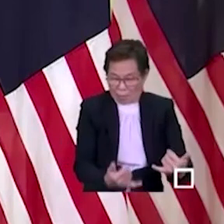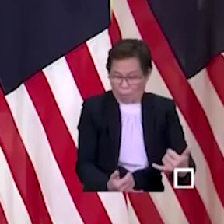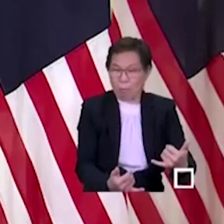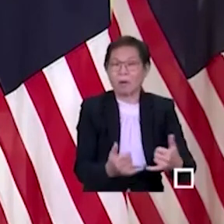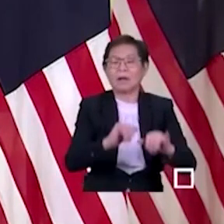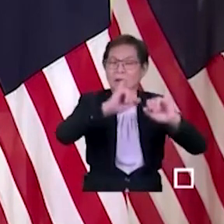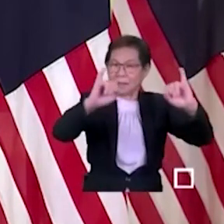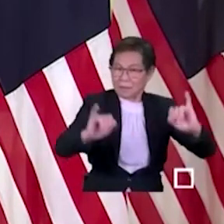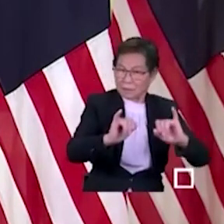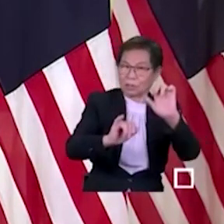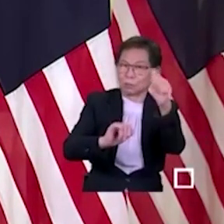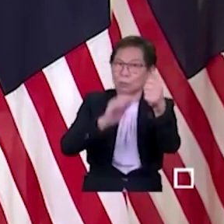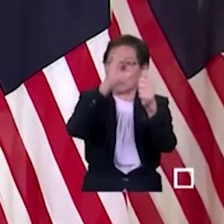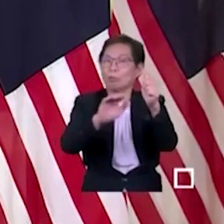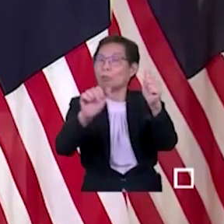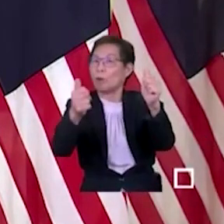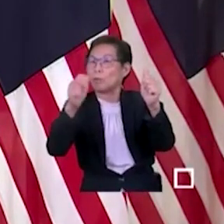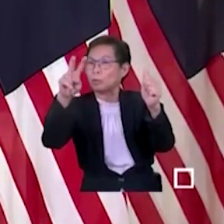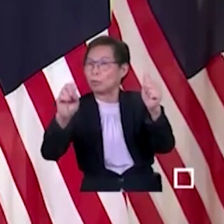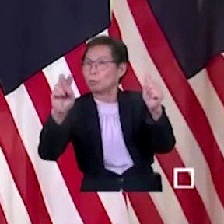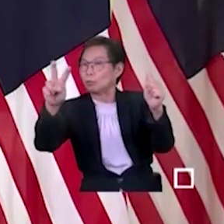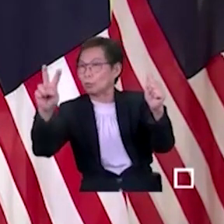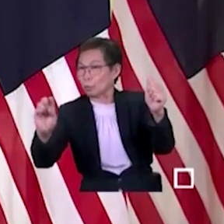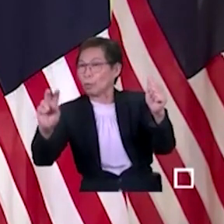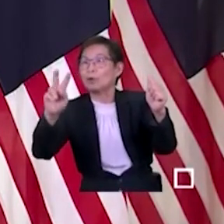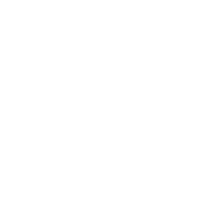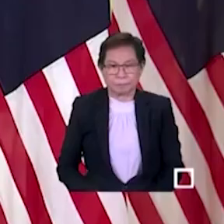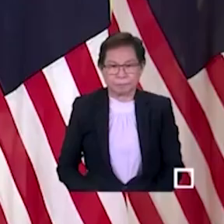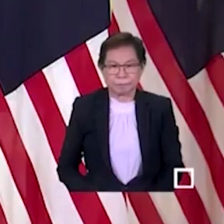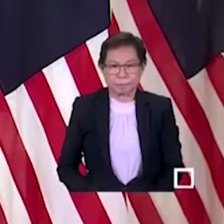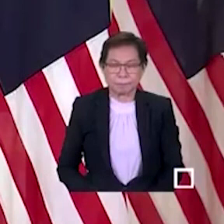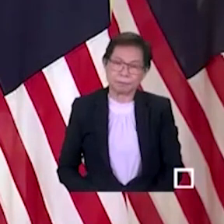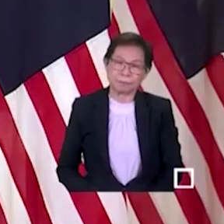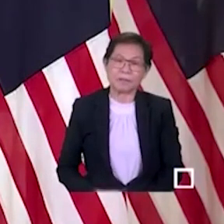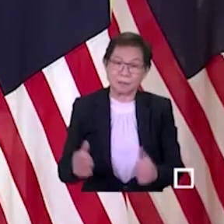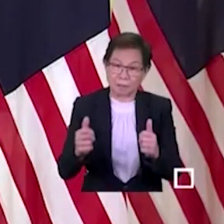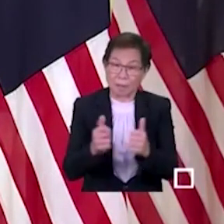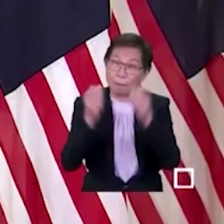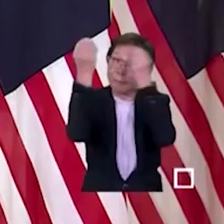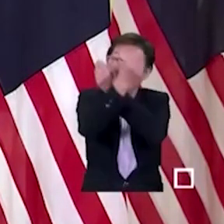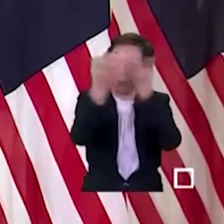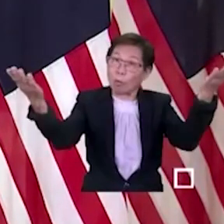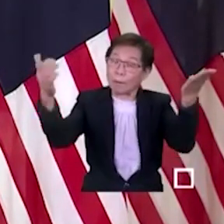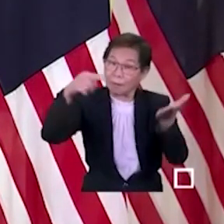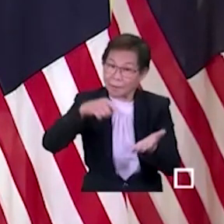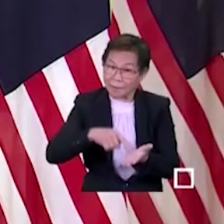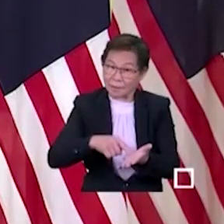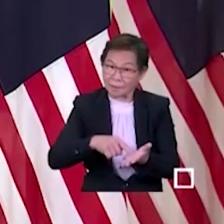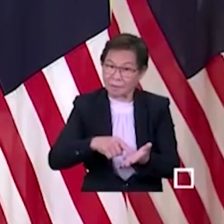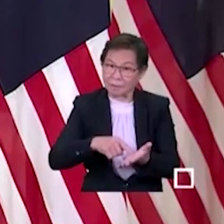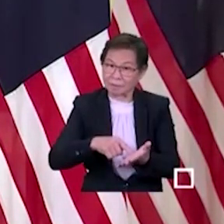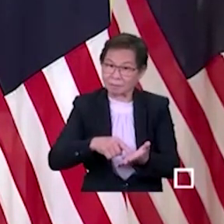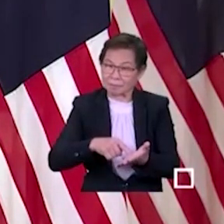has plagued the country over the last 4 years. 2022. Dengan pengumuman ini,